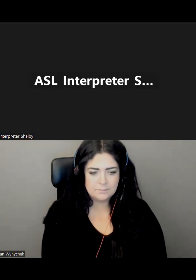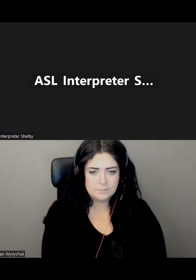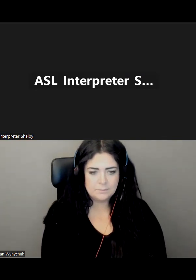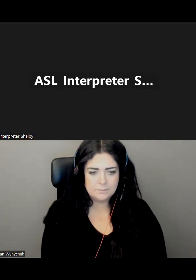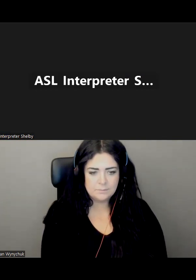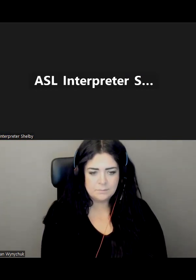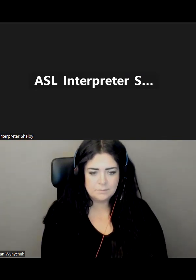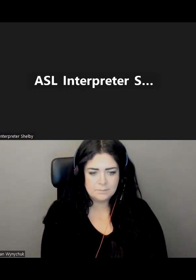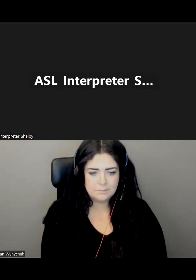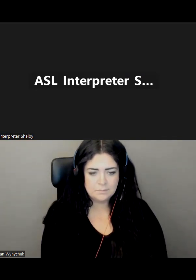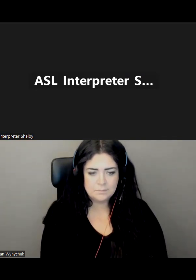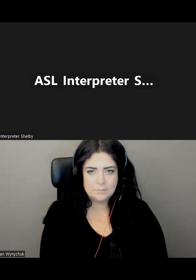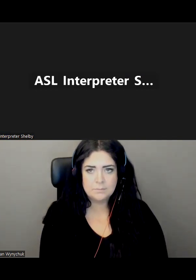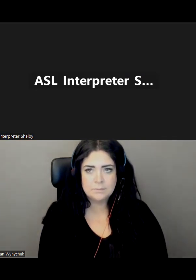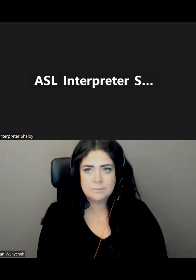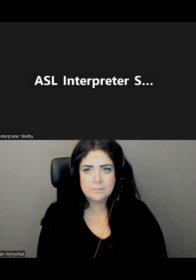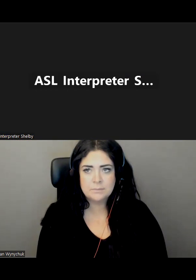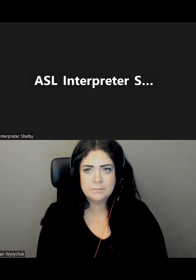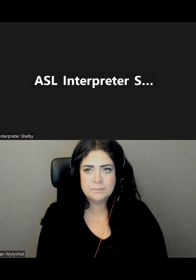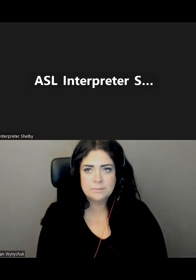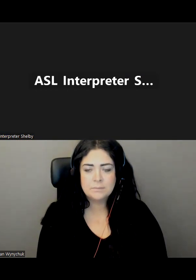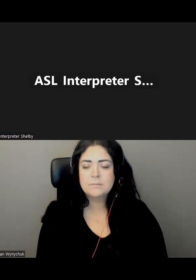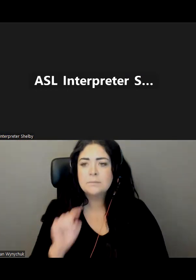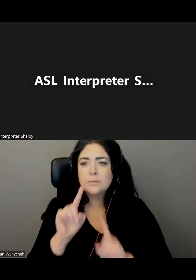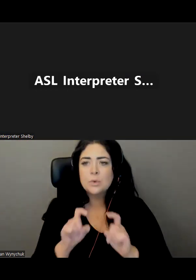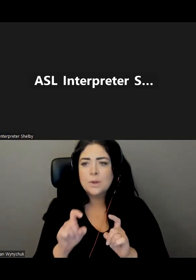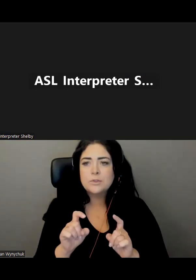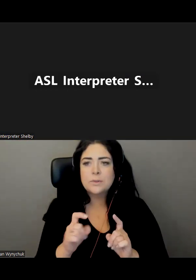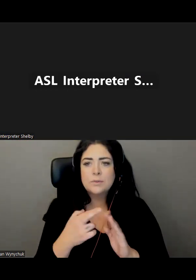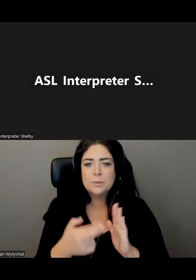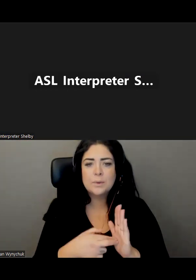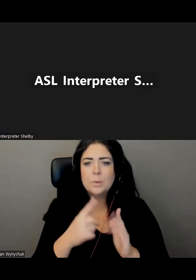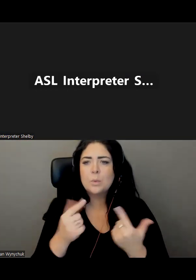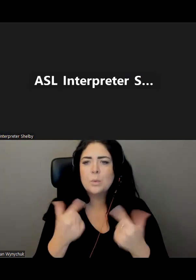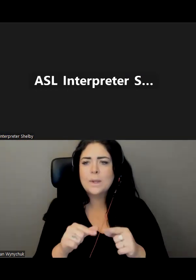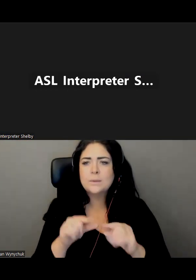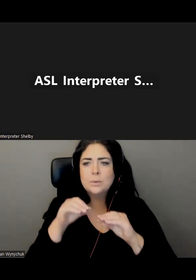Okay, so question for registration, when to put compost in your garden?